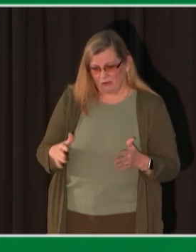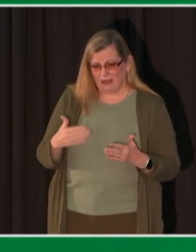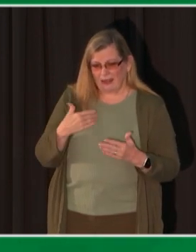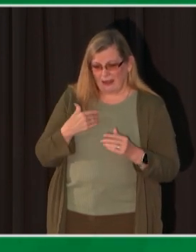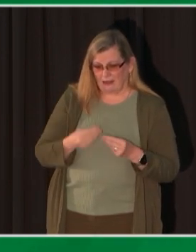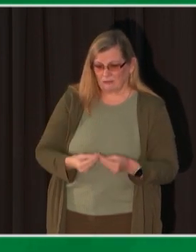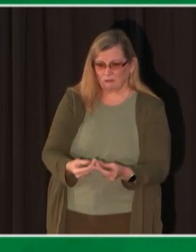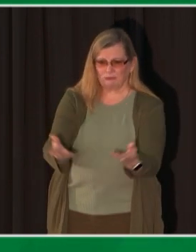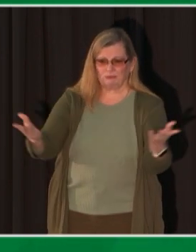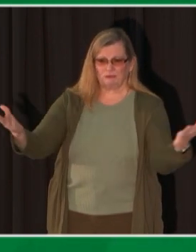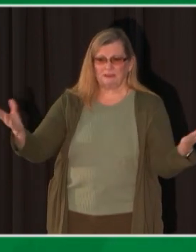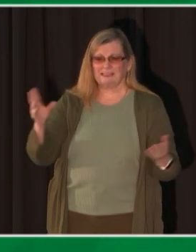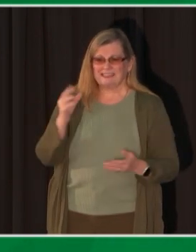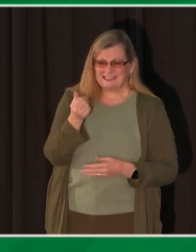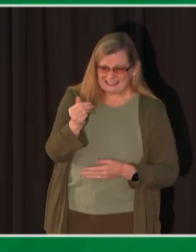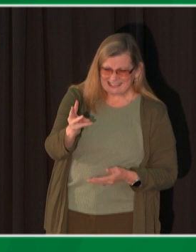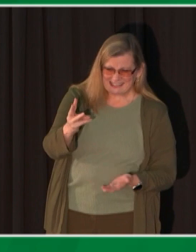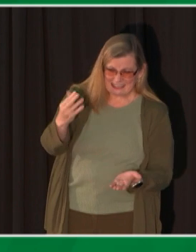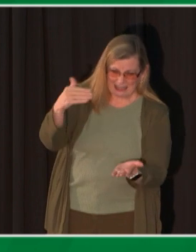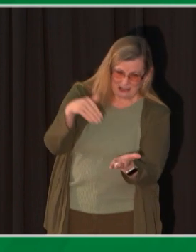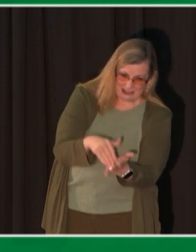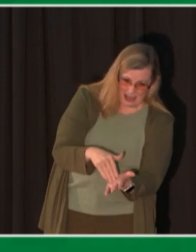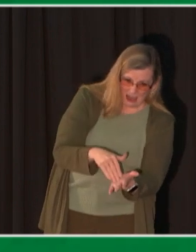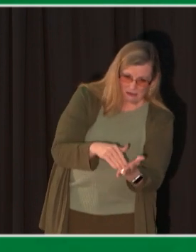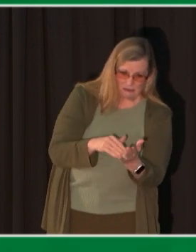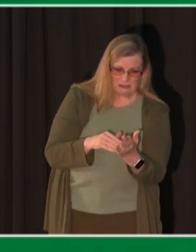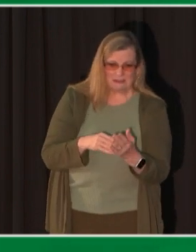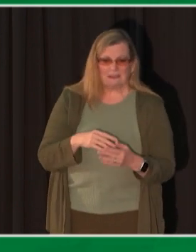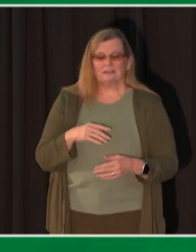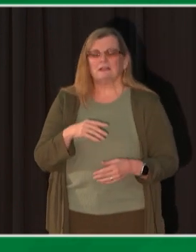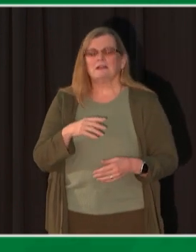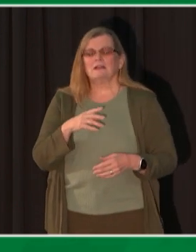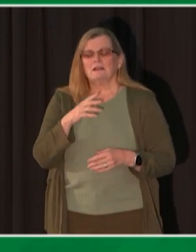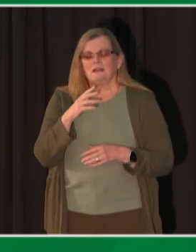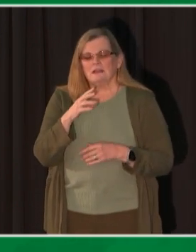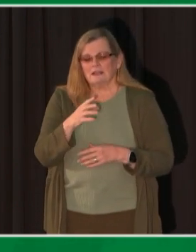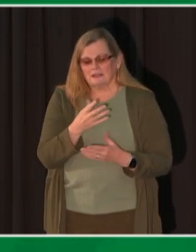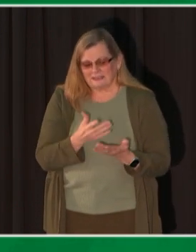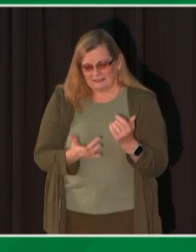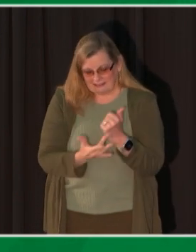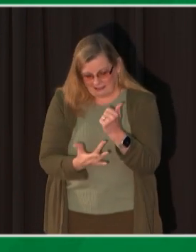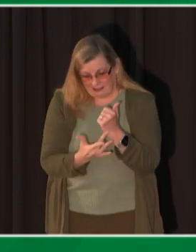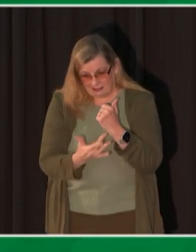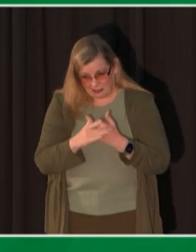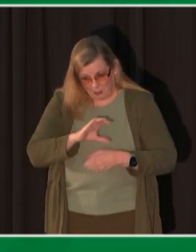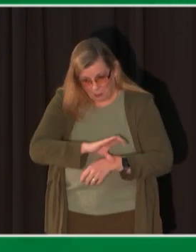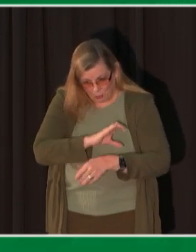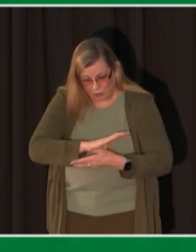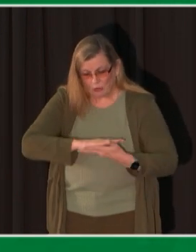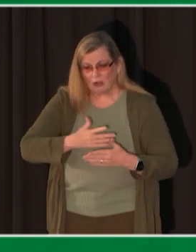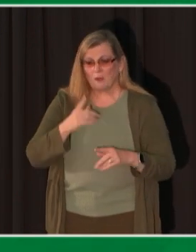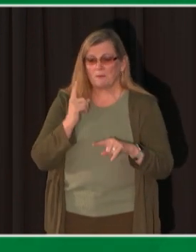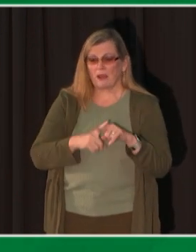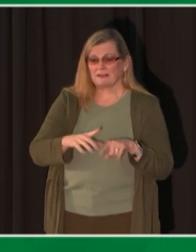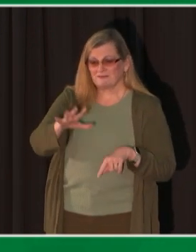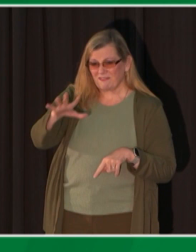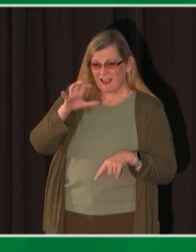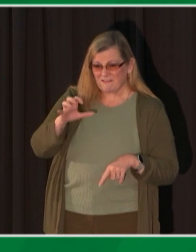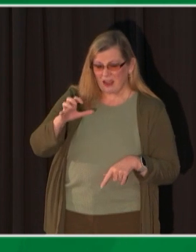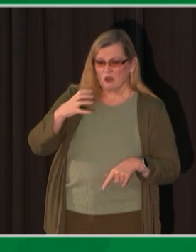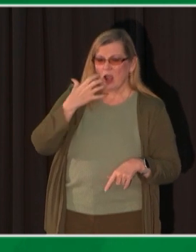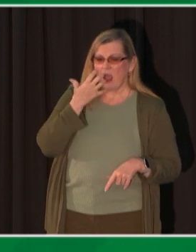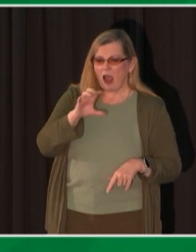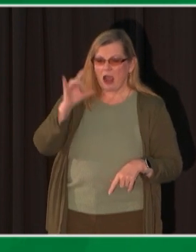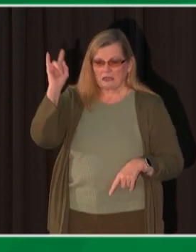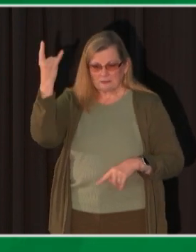5,000 hotspots. We started with high school students, and we are working now with families at our elementary and middle